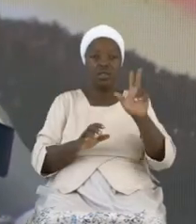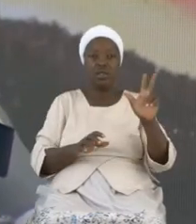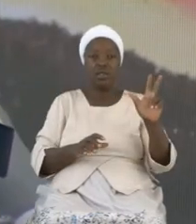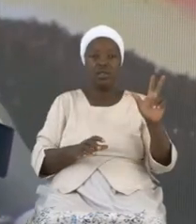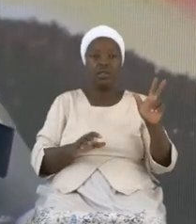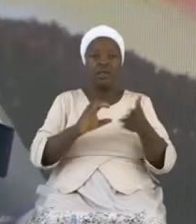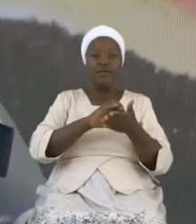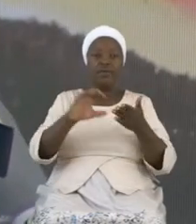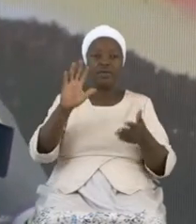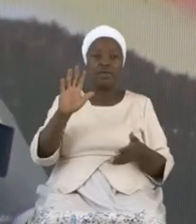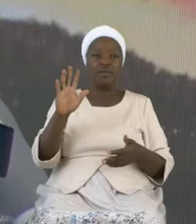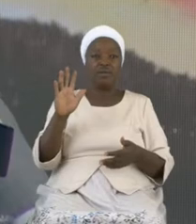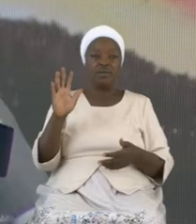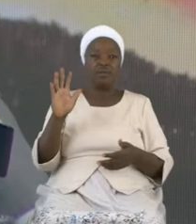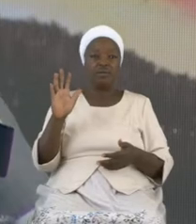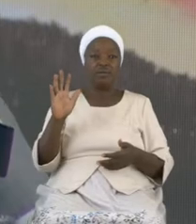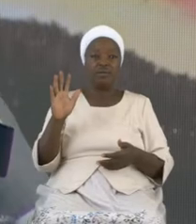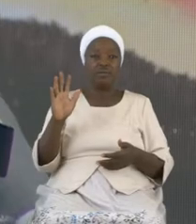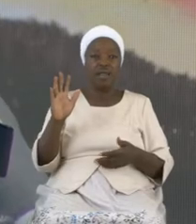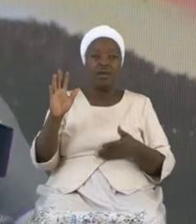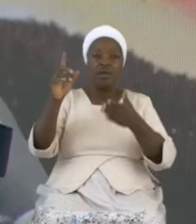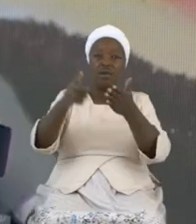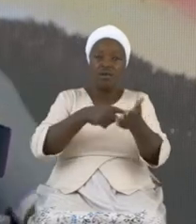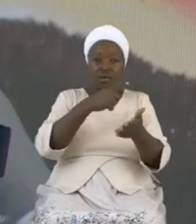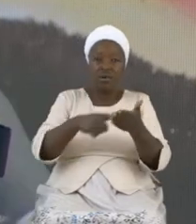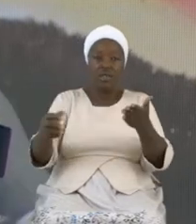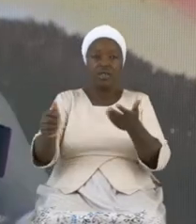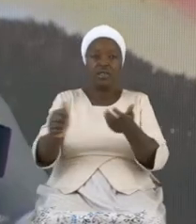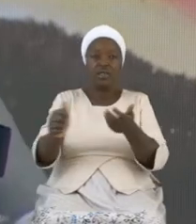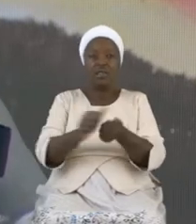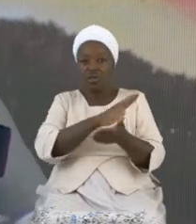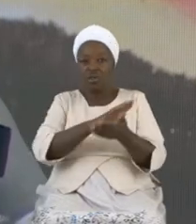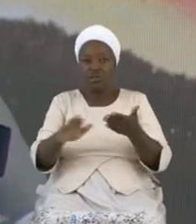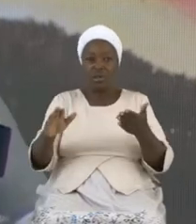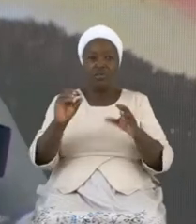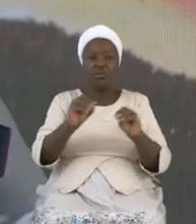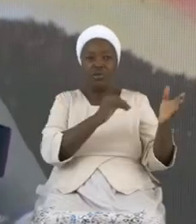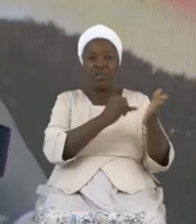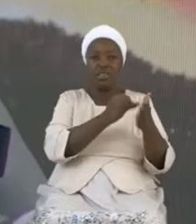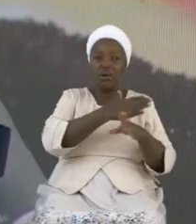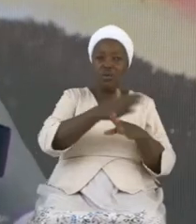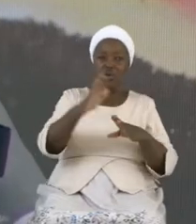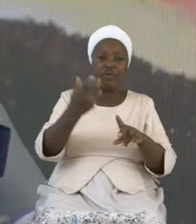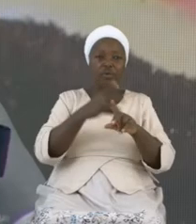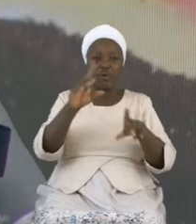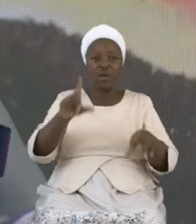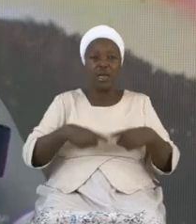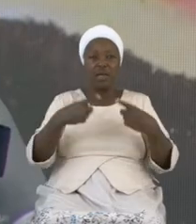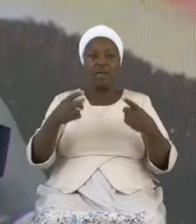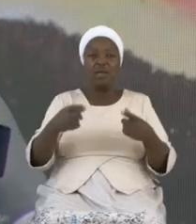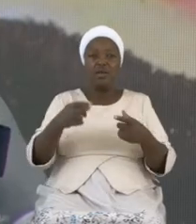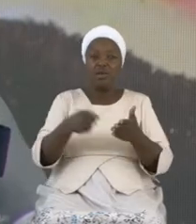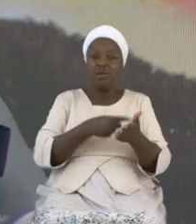5. Mortify, destroy, put out of the way, out of your life. Mortify therefore